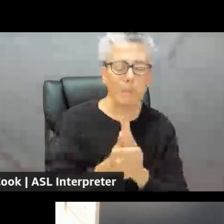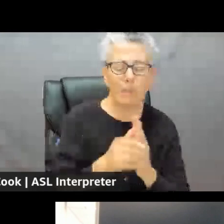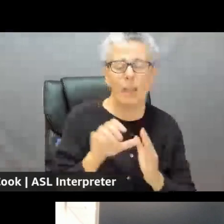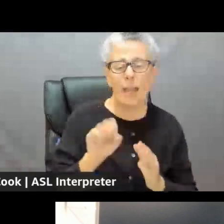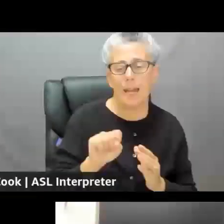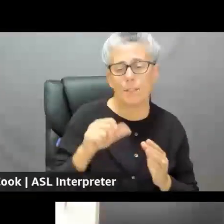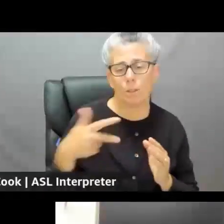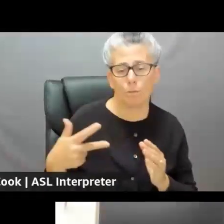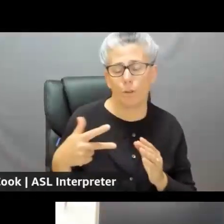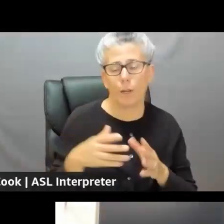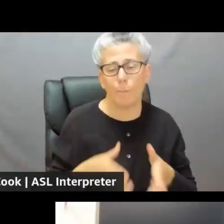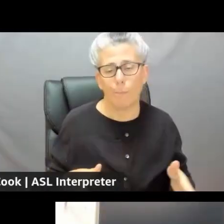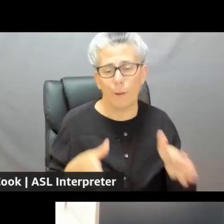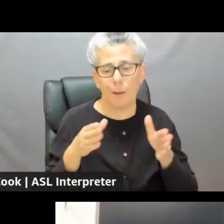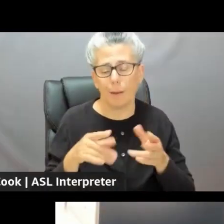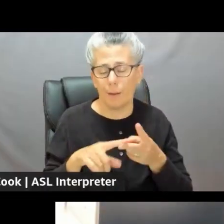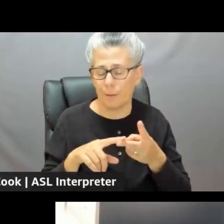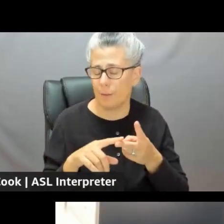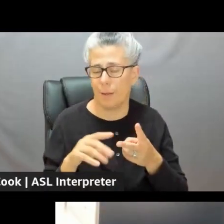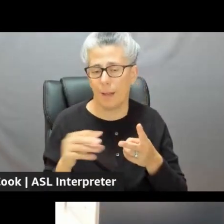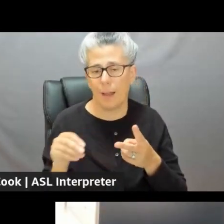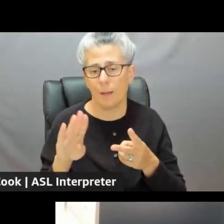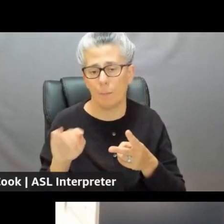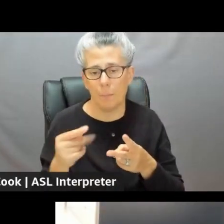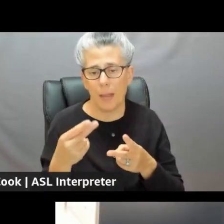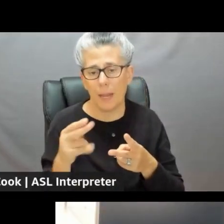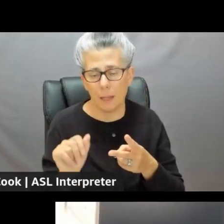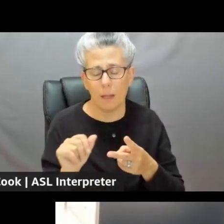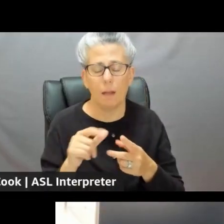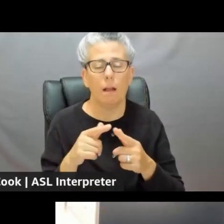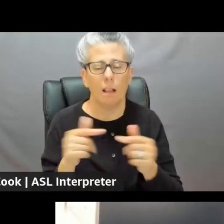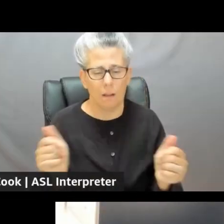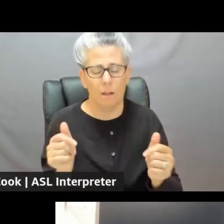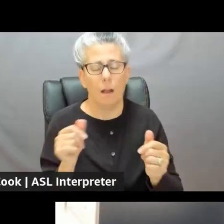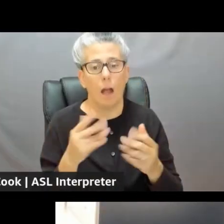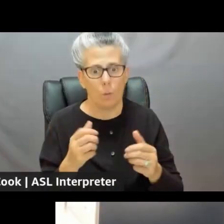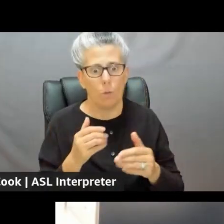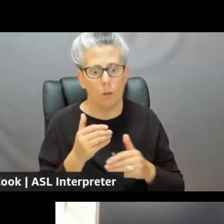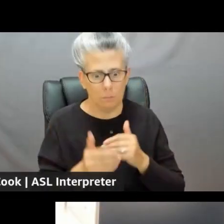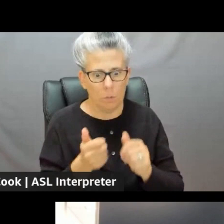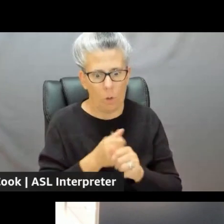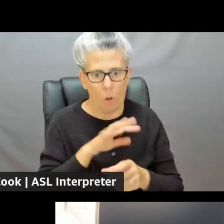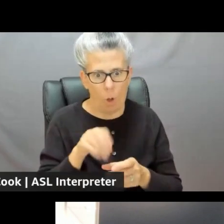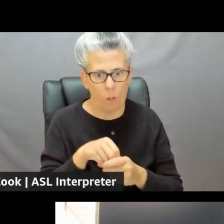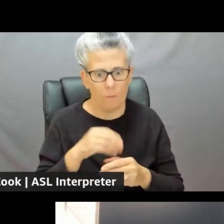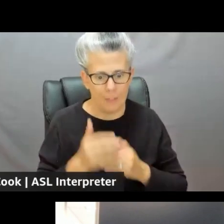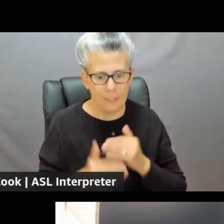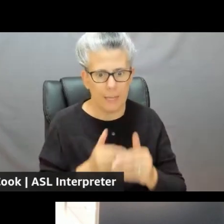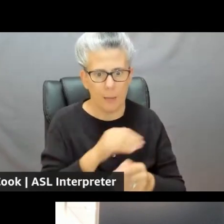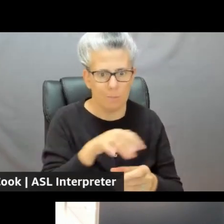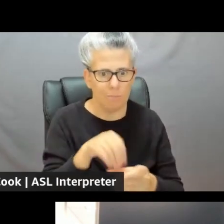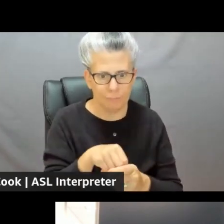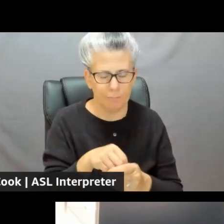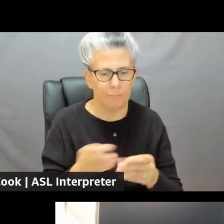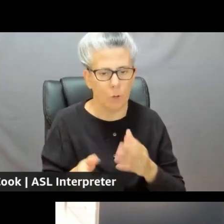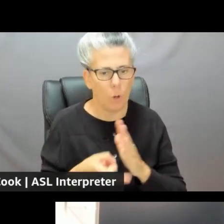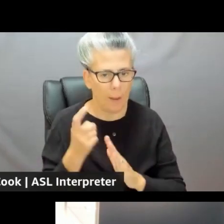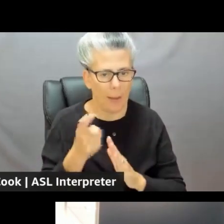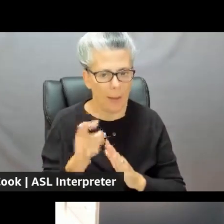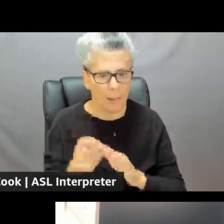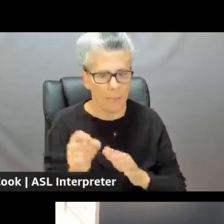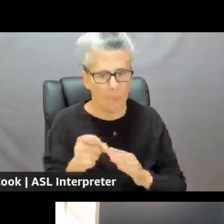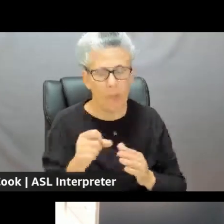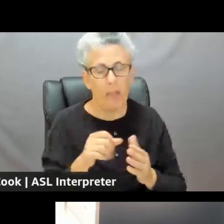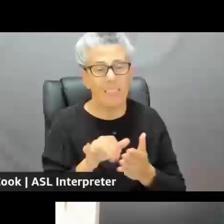that. And I want to deploy this particular infrastructure in certain like steps, right? And that's kind of what it is, right? Like you come